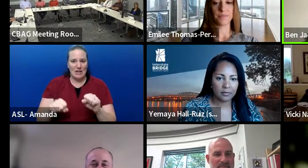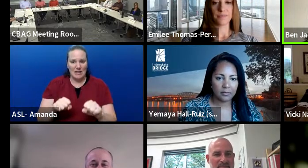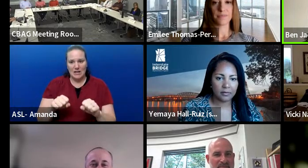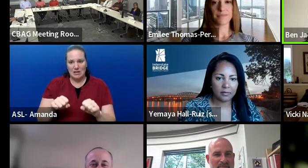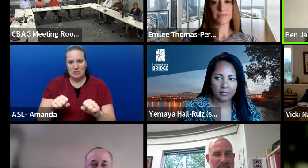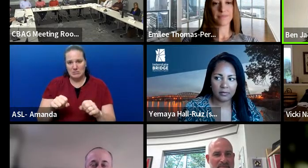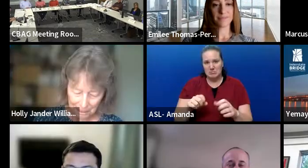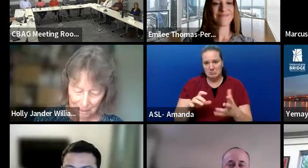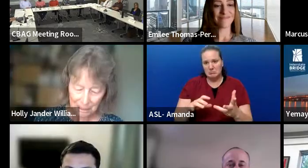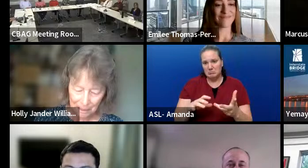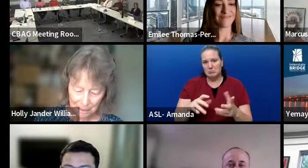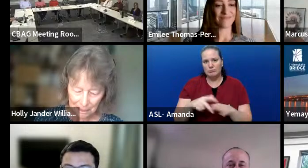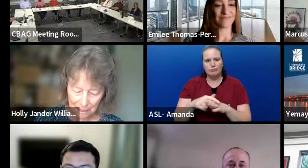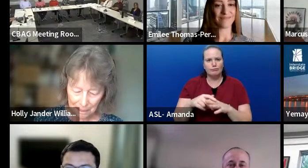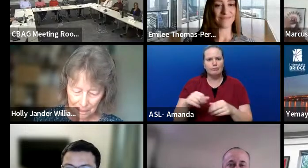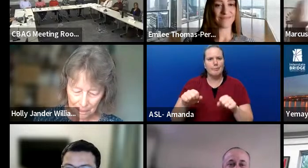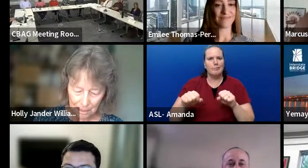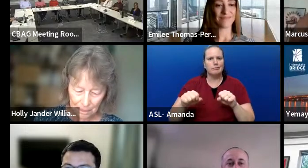sport.